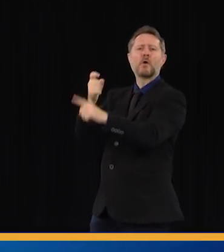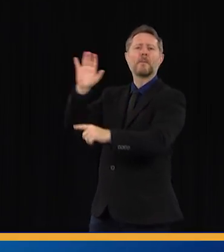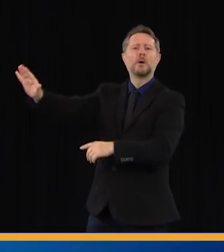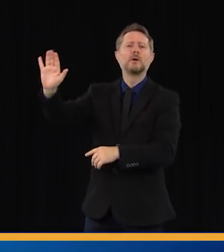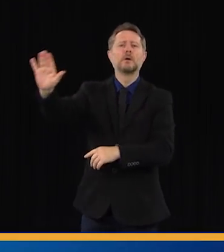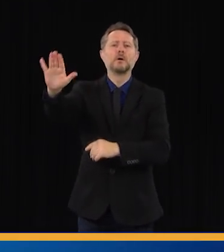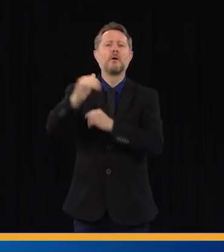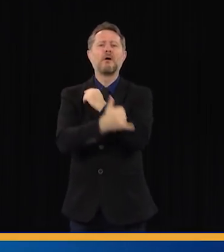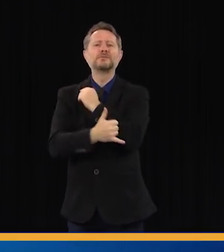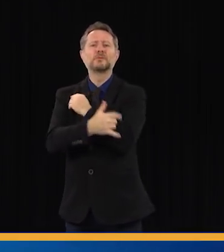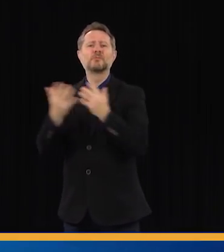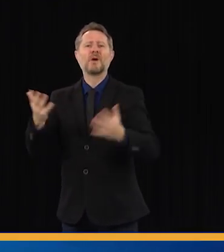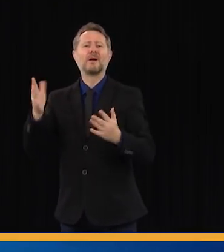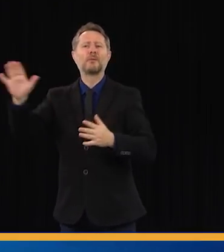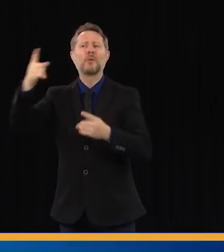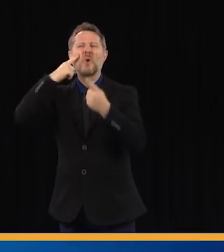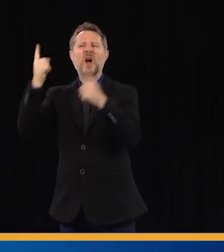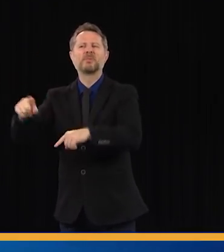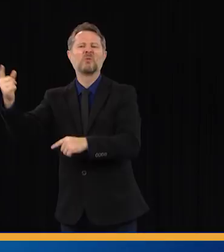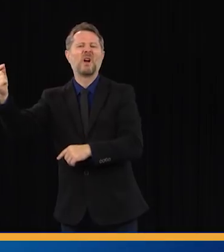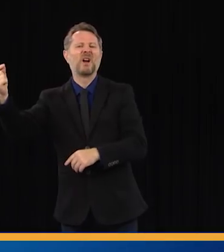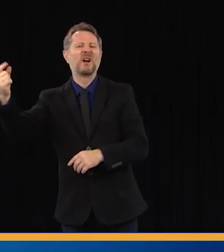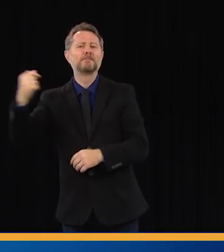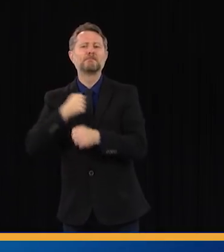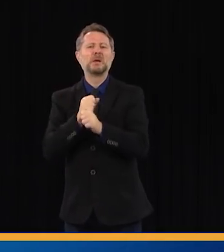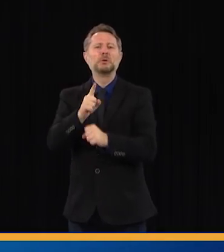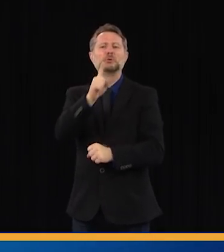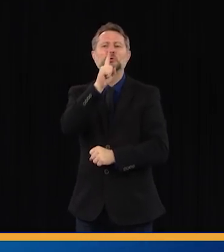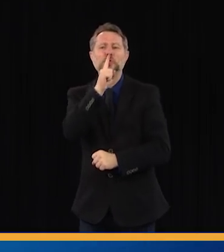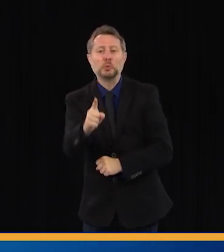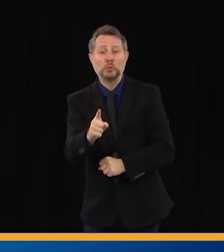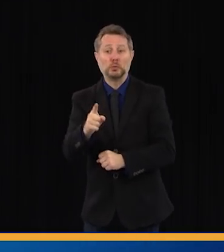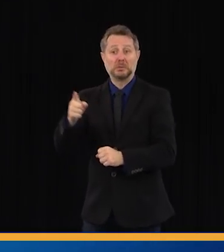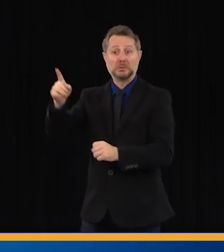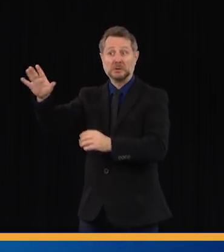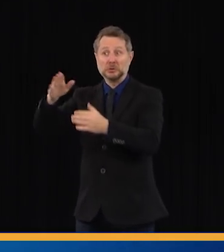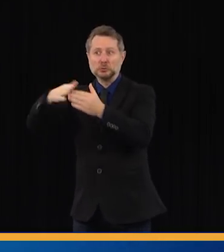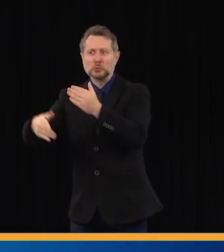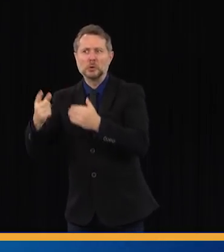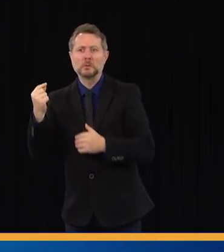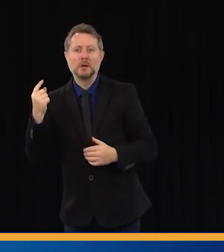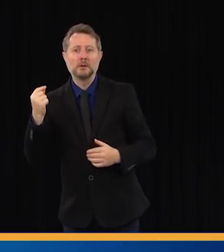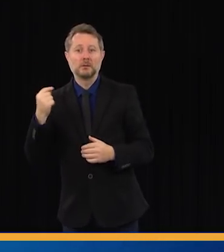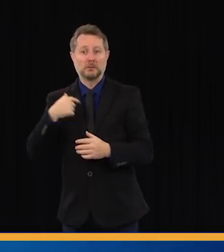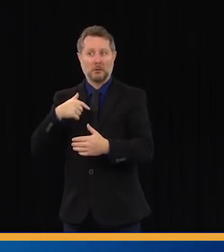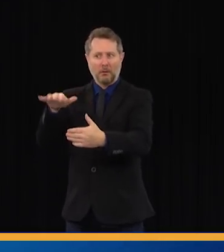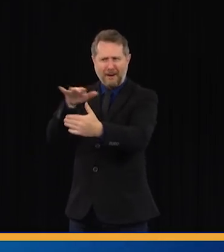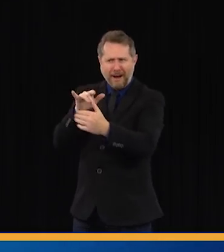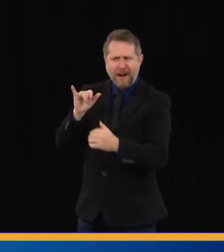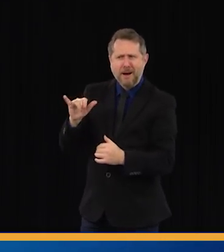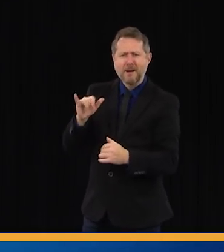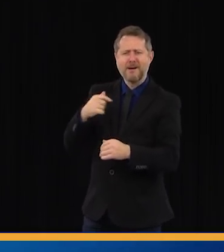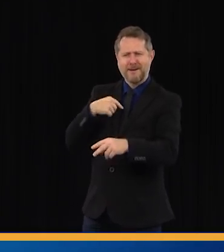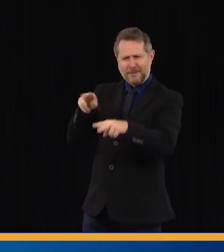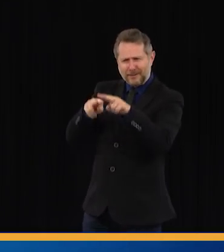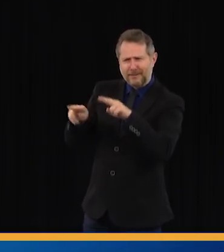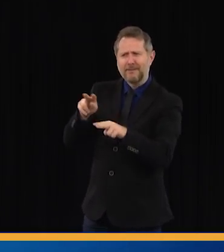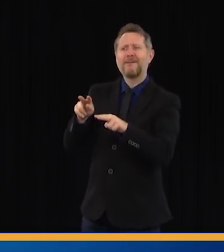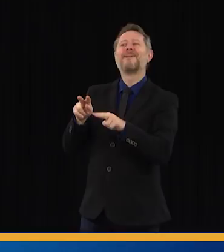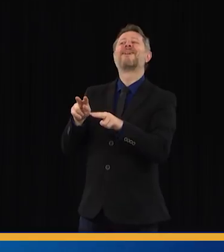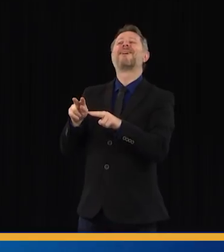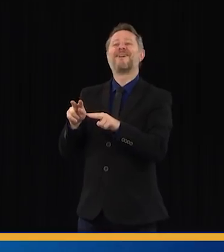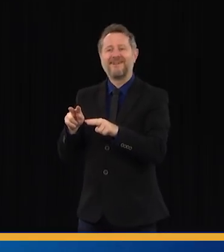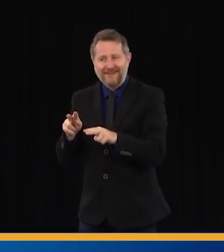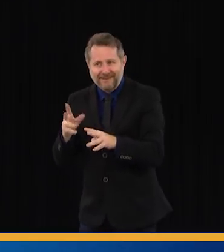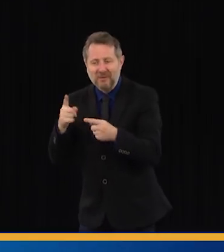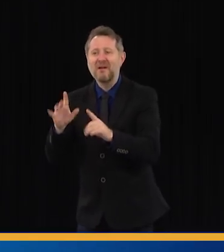frankly. And I want to make sure we know from our studying and assessment of what's gone on in other countries